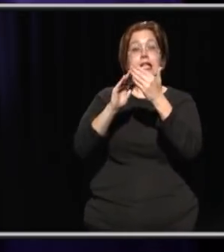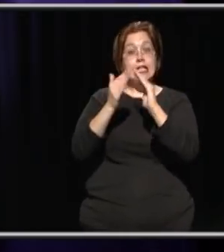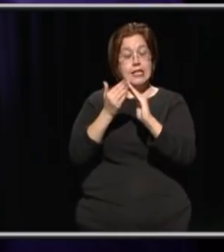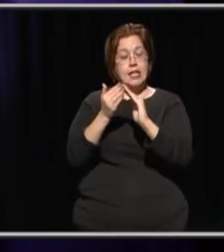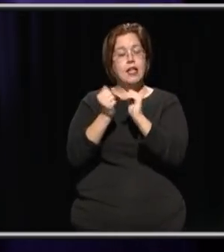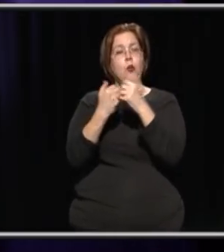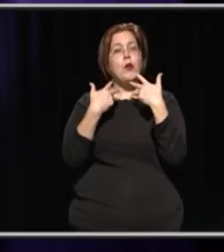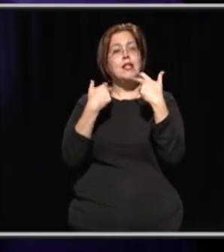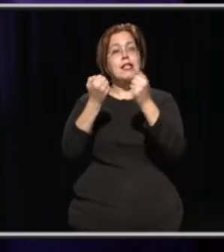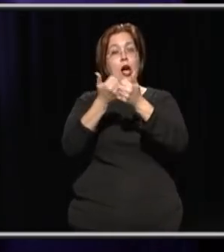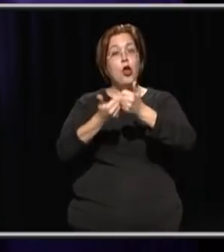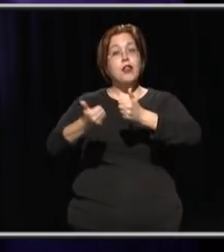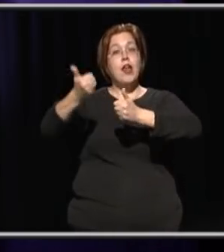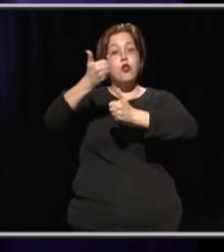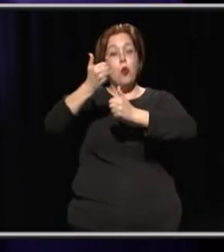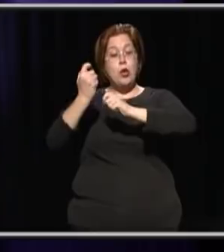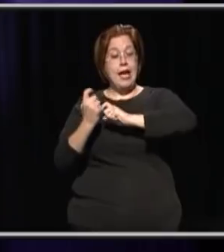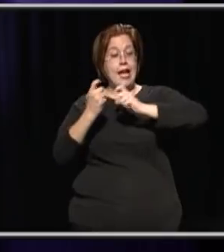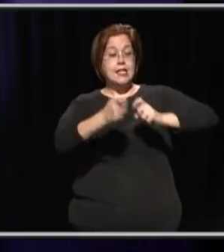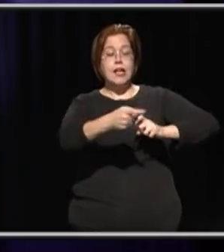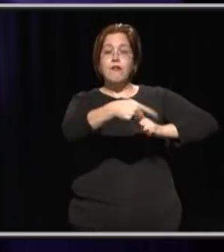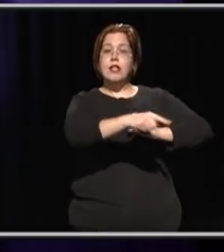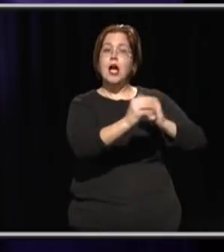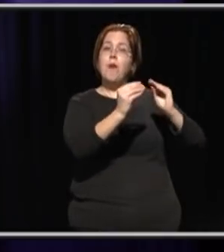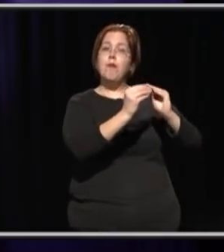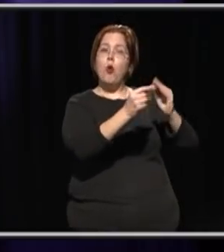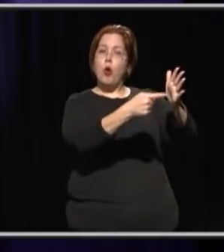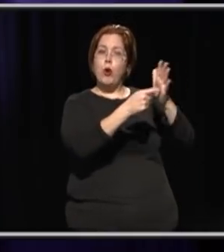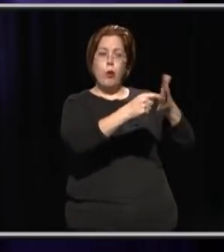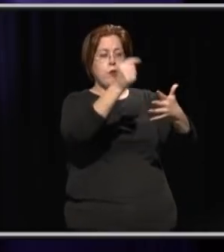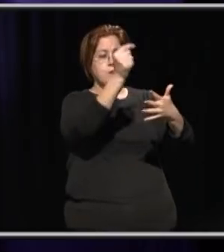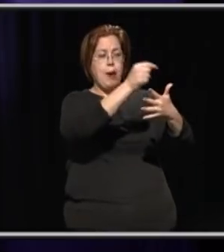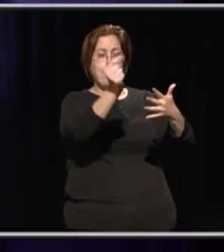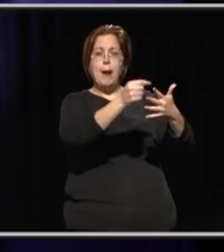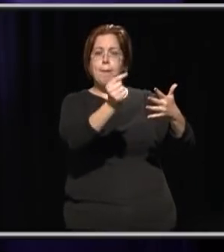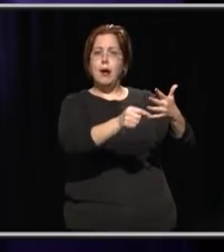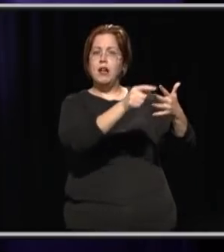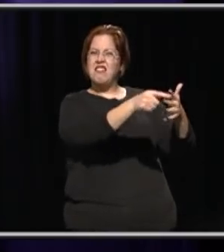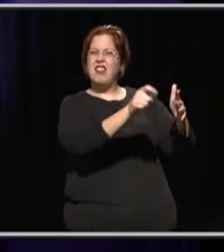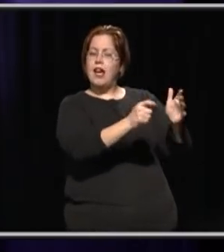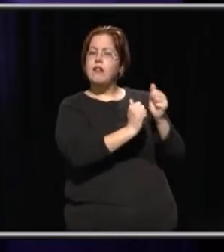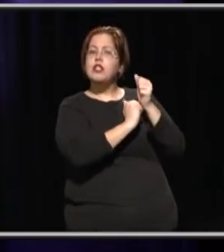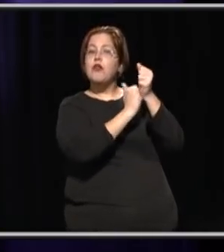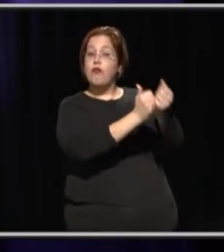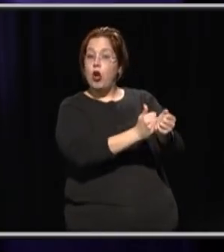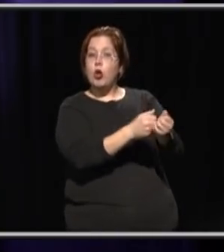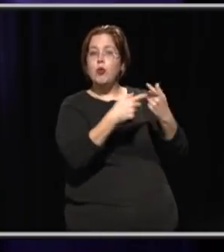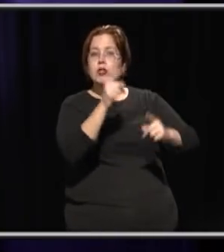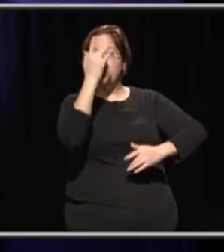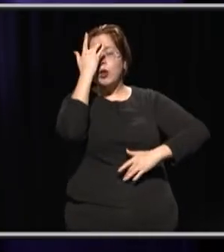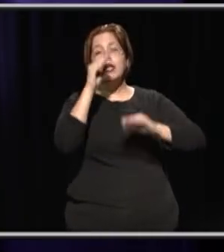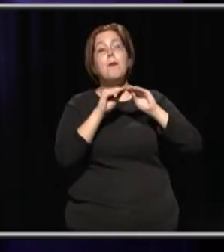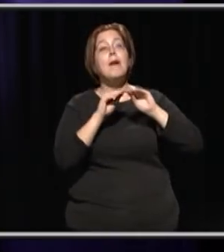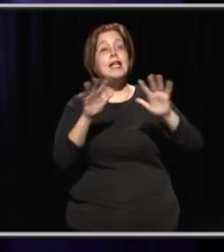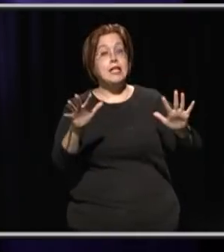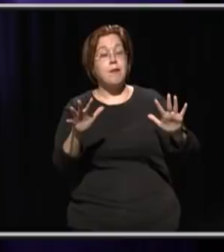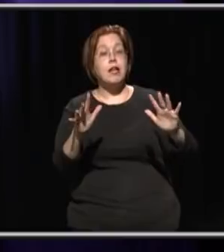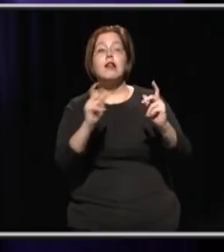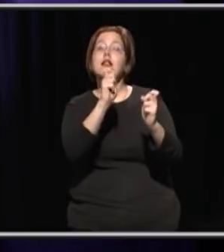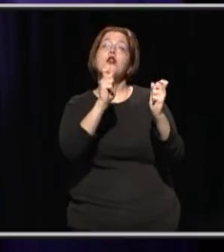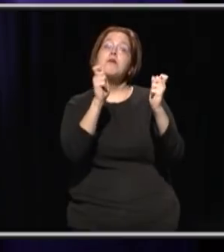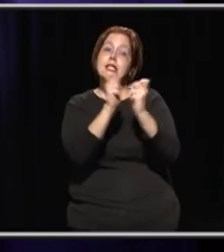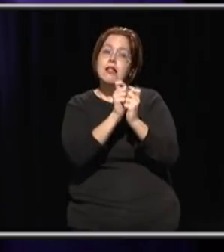health authority, has given them additional requirements that they have to adhere to during the pandemic that are specific